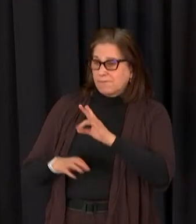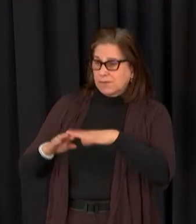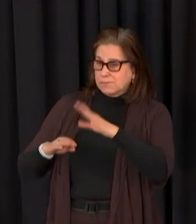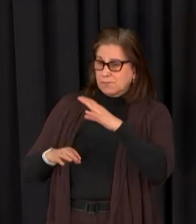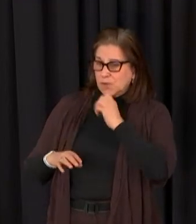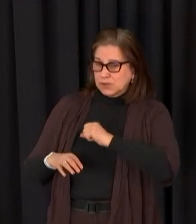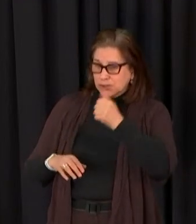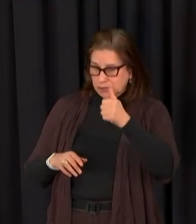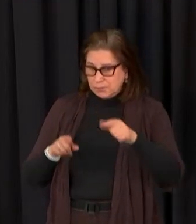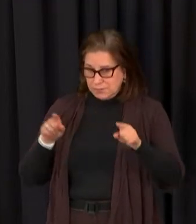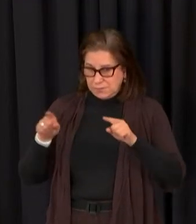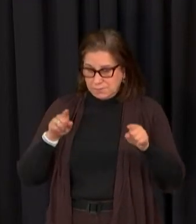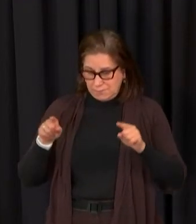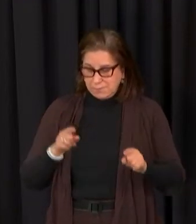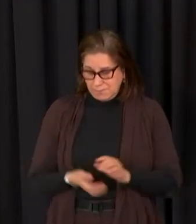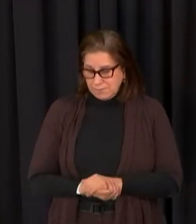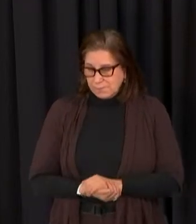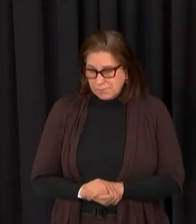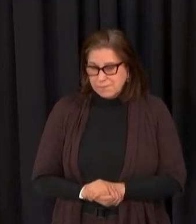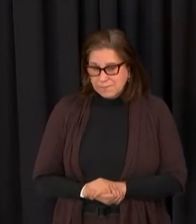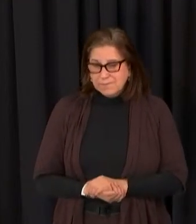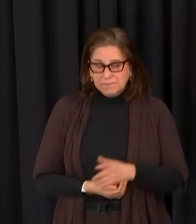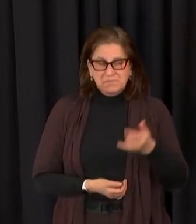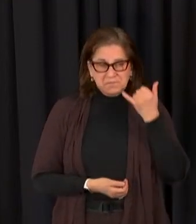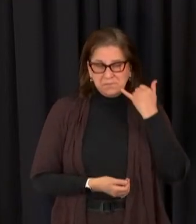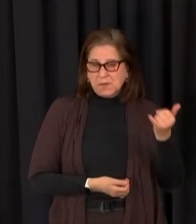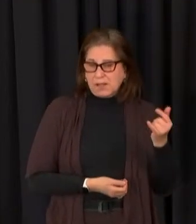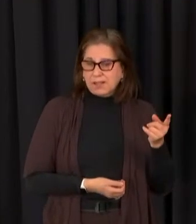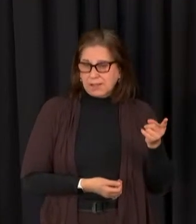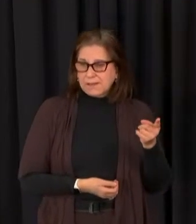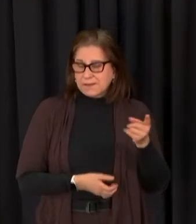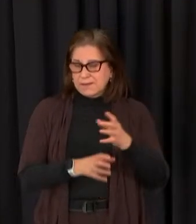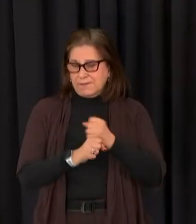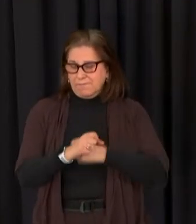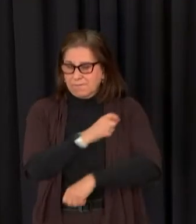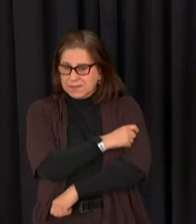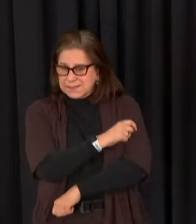who have served should feel